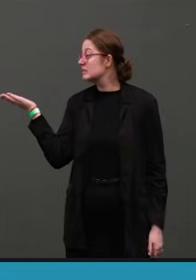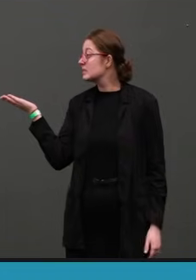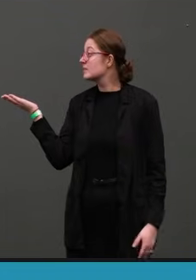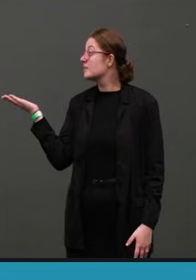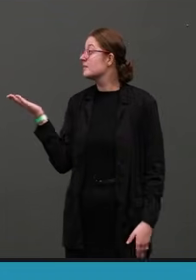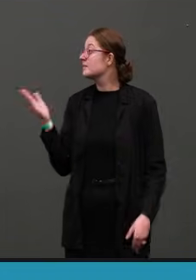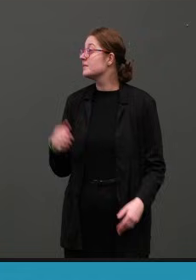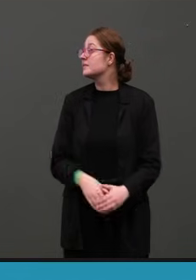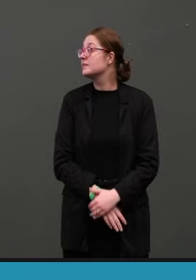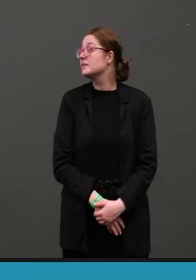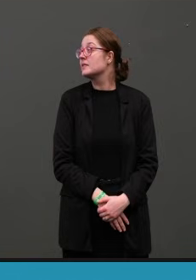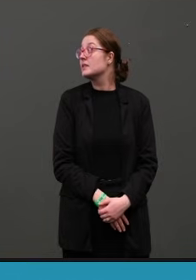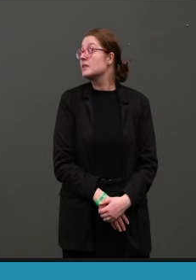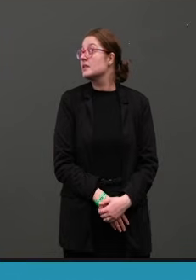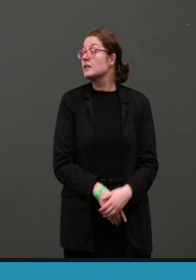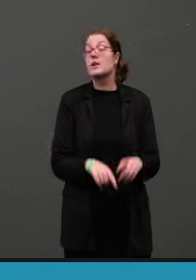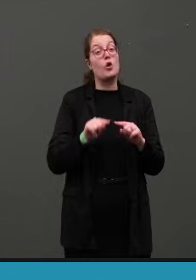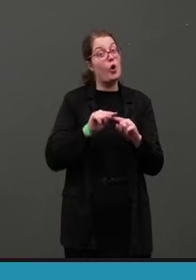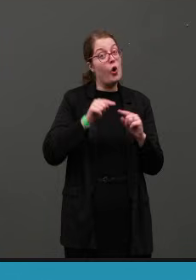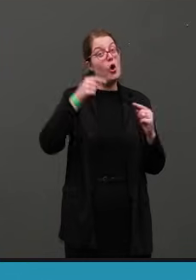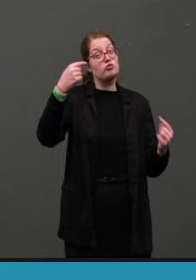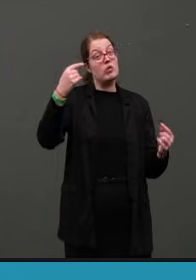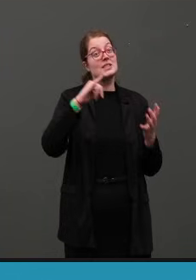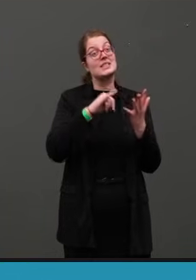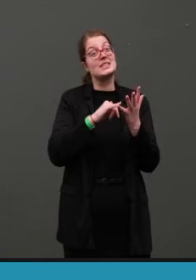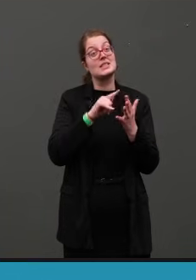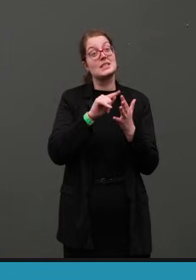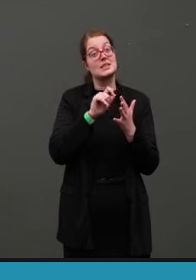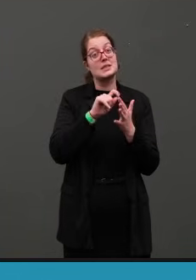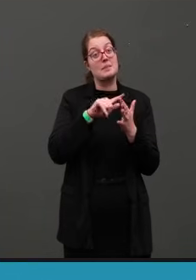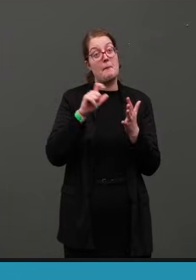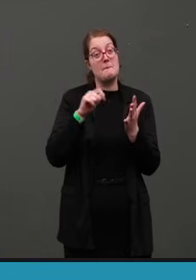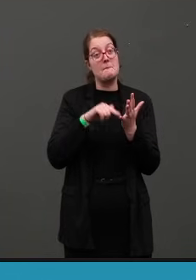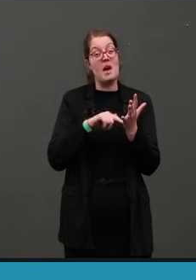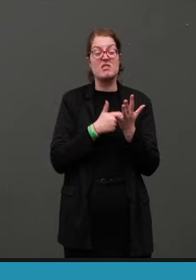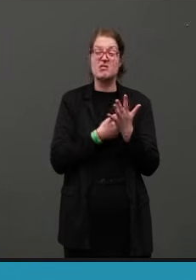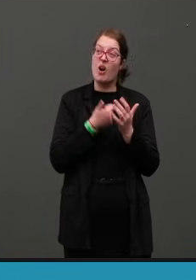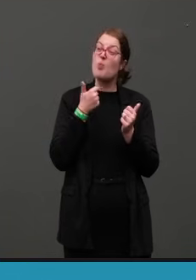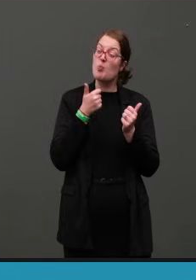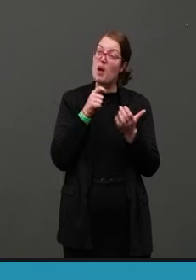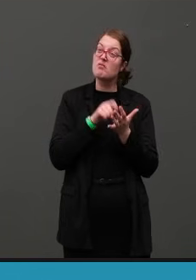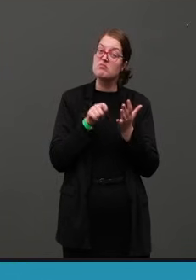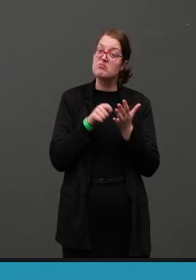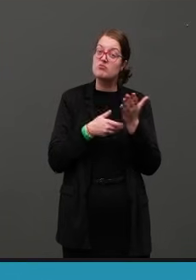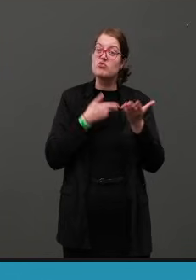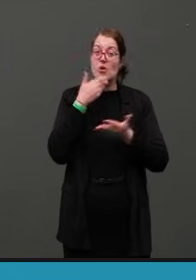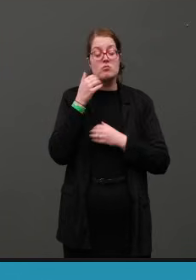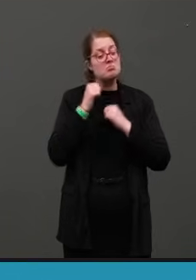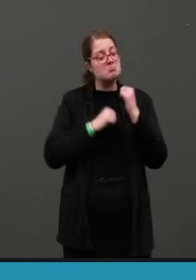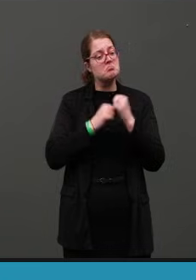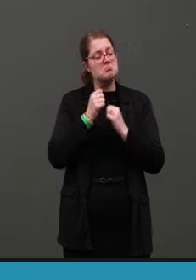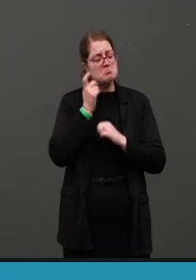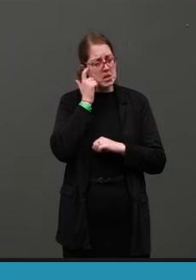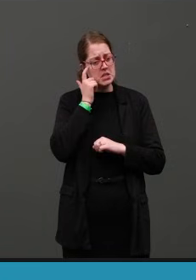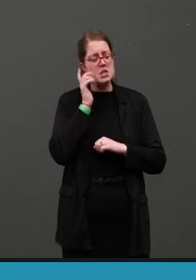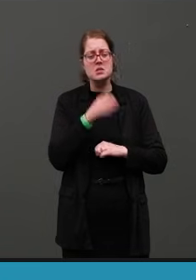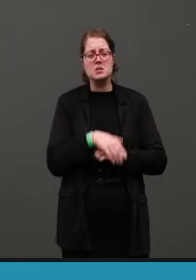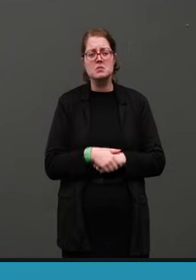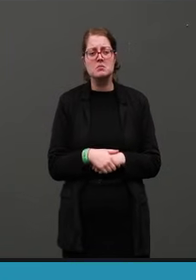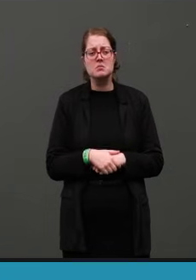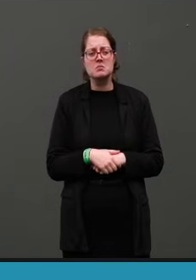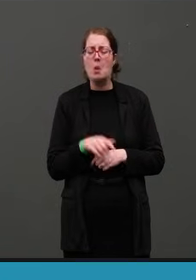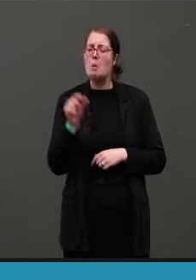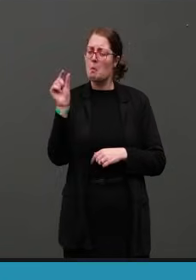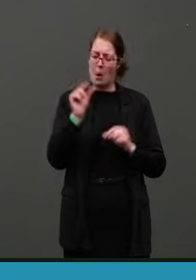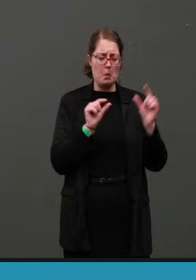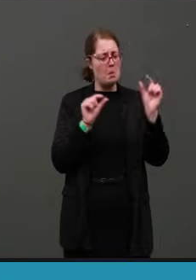By contrast, Spectre is a well-constructed story that makes sound, logical sense, where all the pieces fit together and